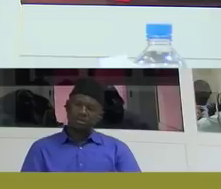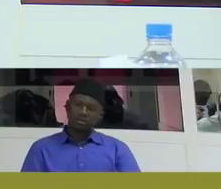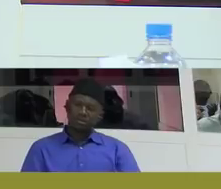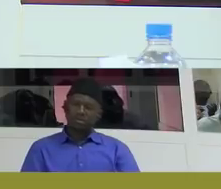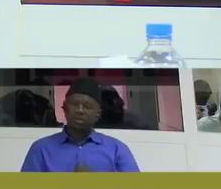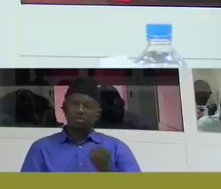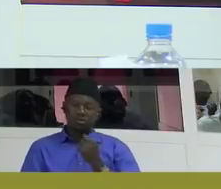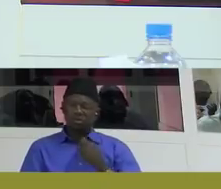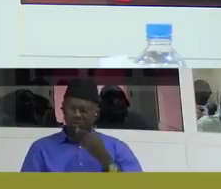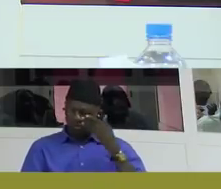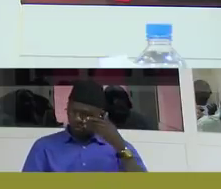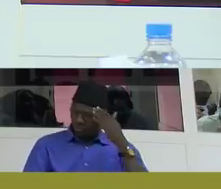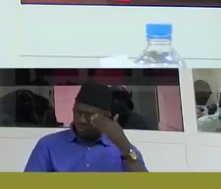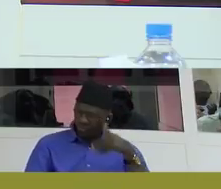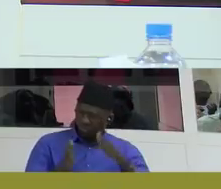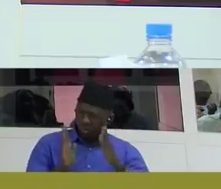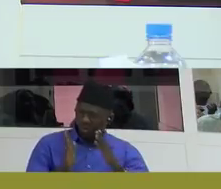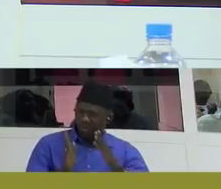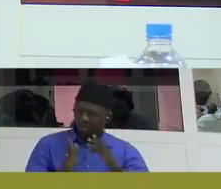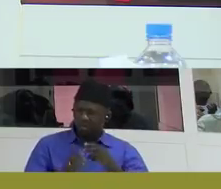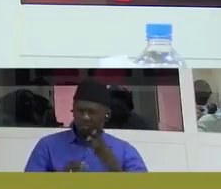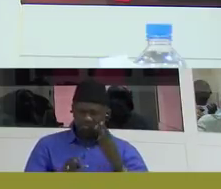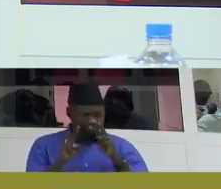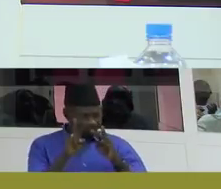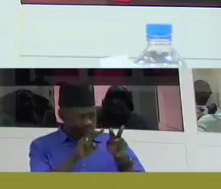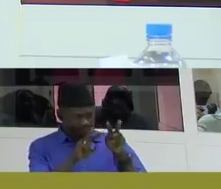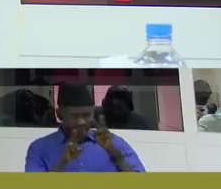being used. Look for a senior police officer.